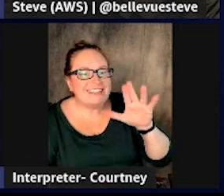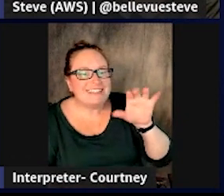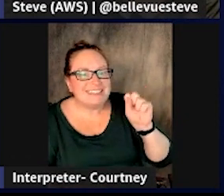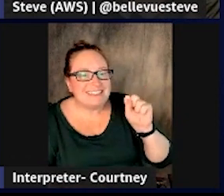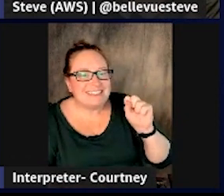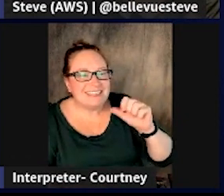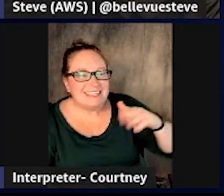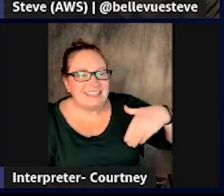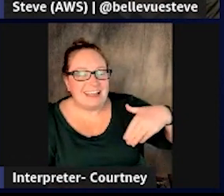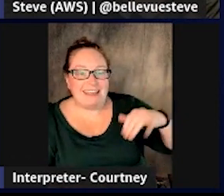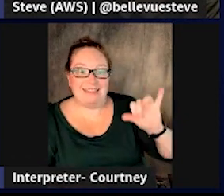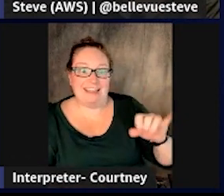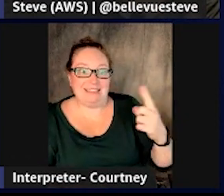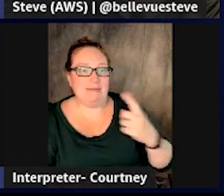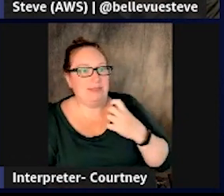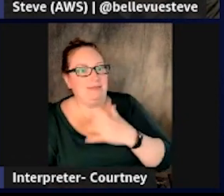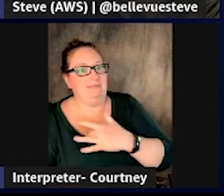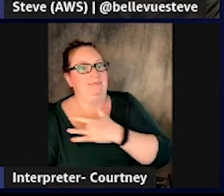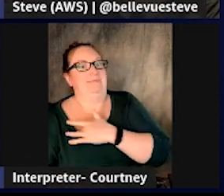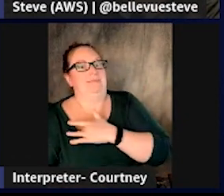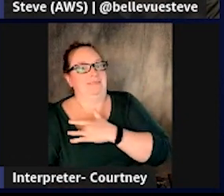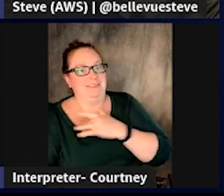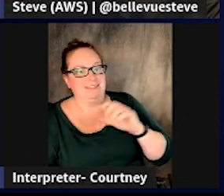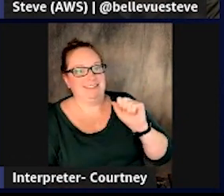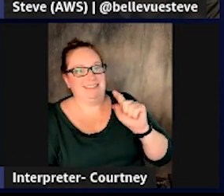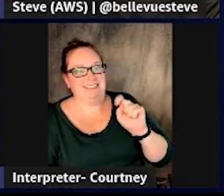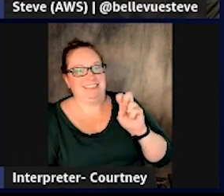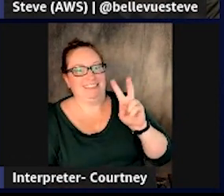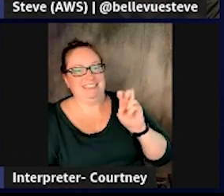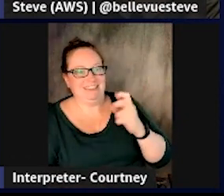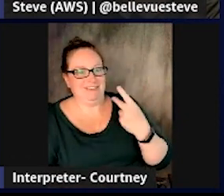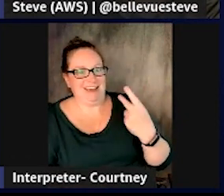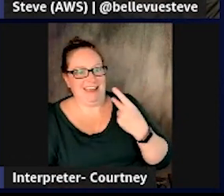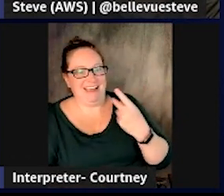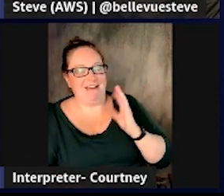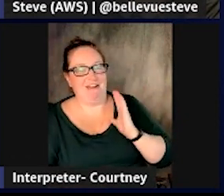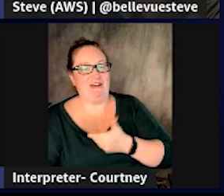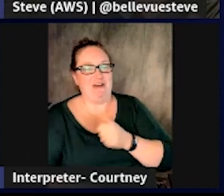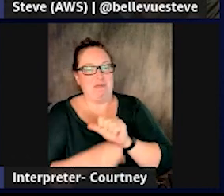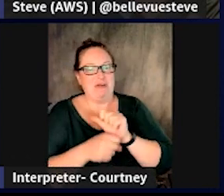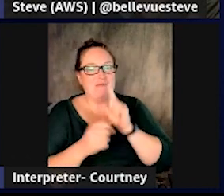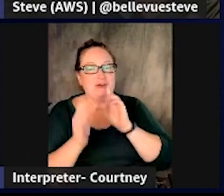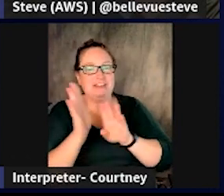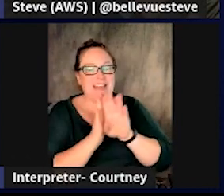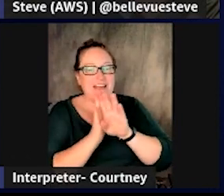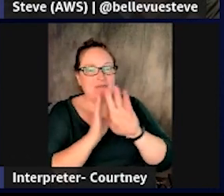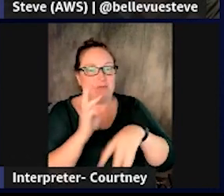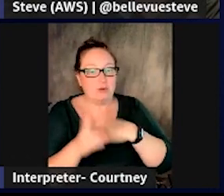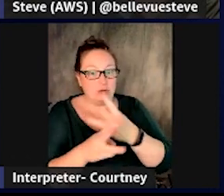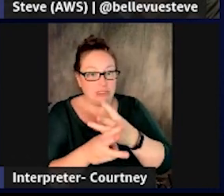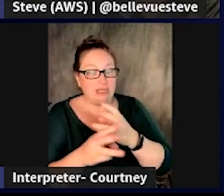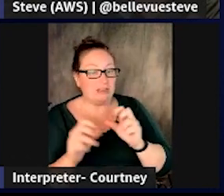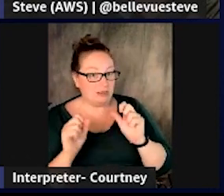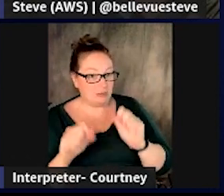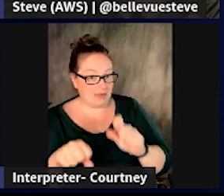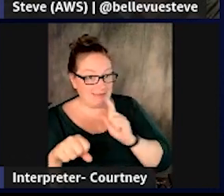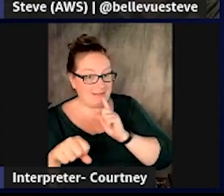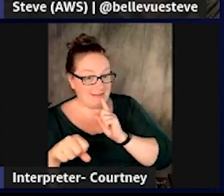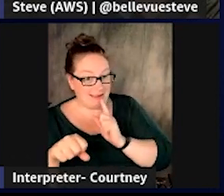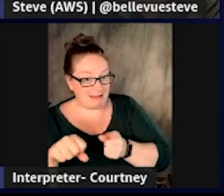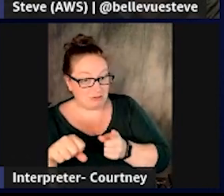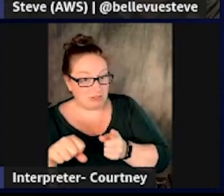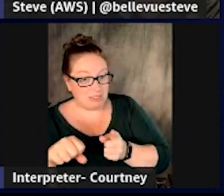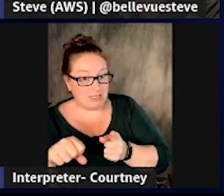dear to Steve and I's line of work here in the dev world. So you can actually do,